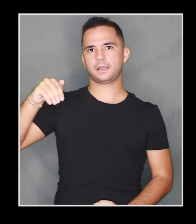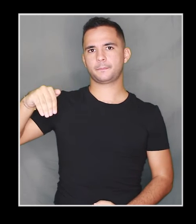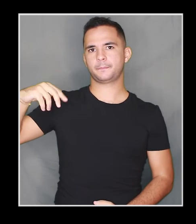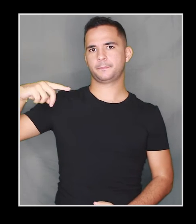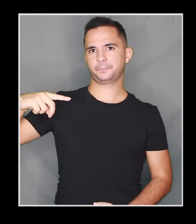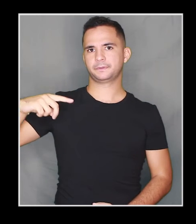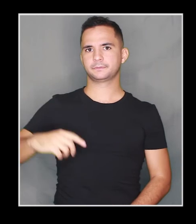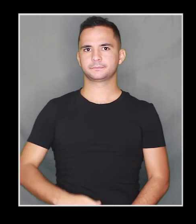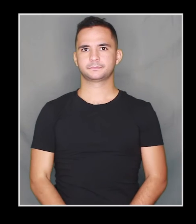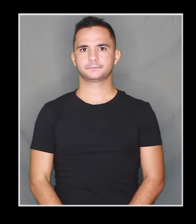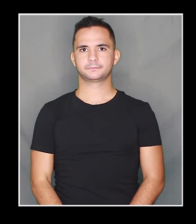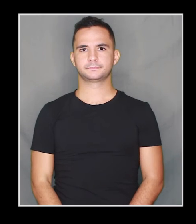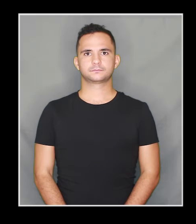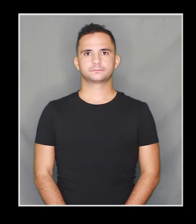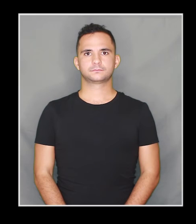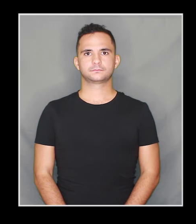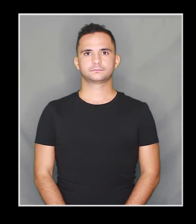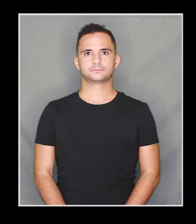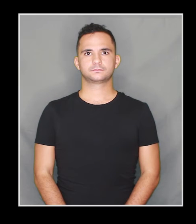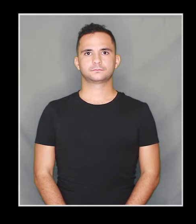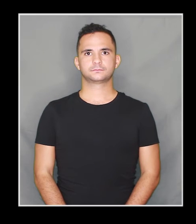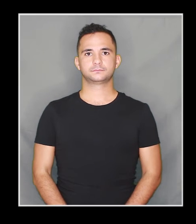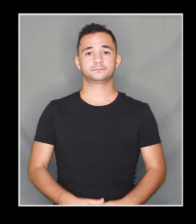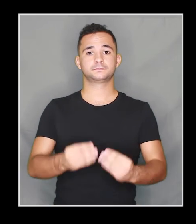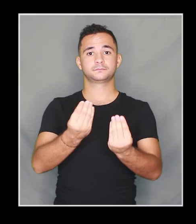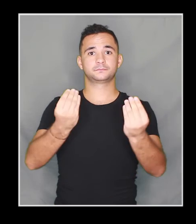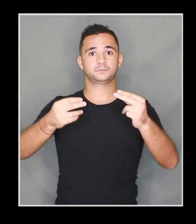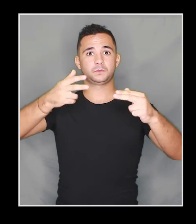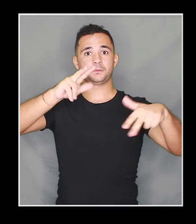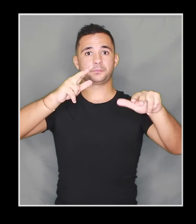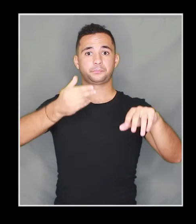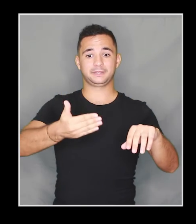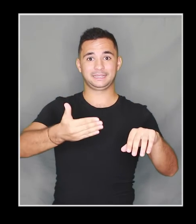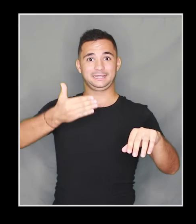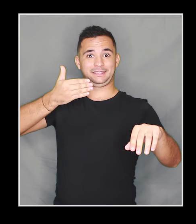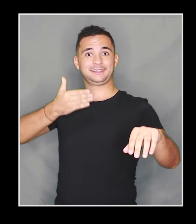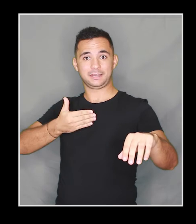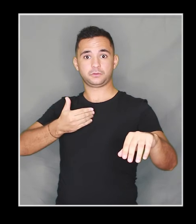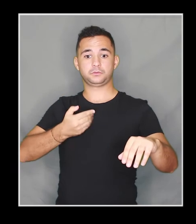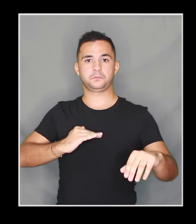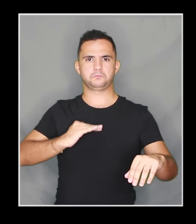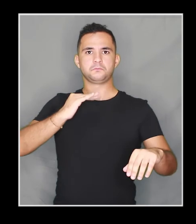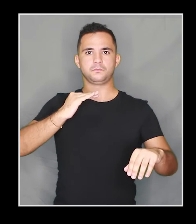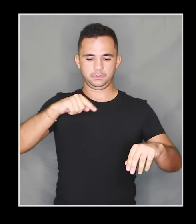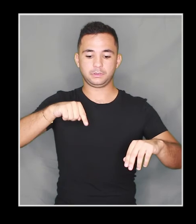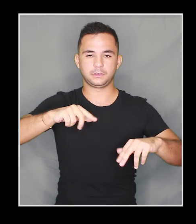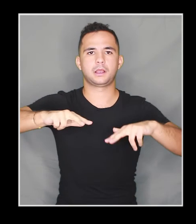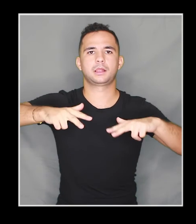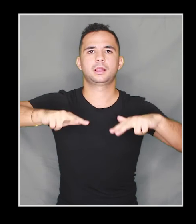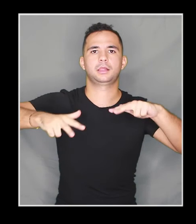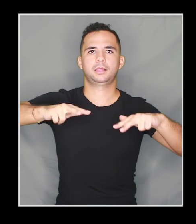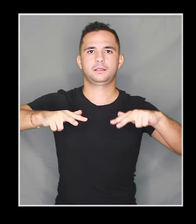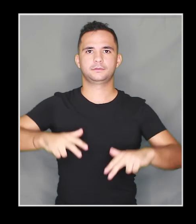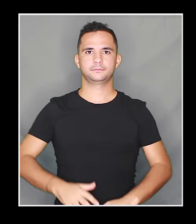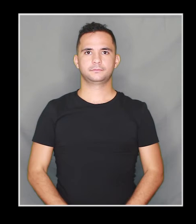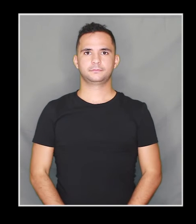by a hemp string. The pupanti, puppeteers, used to operate on a bridge that is so high to allow